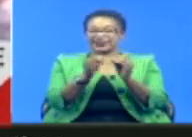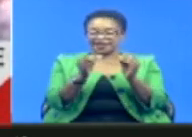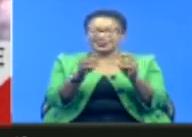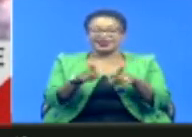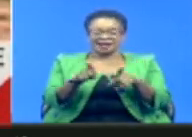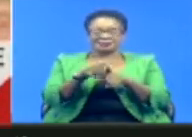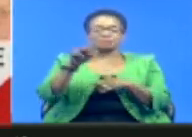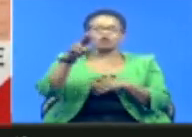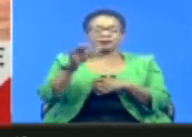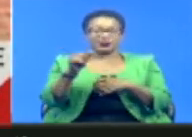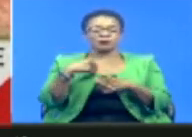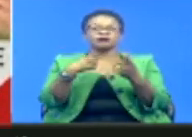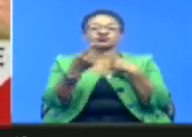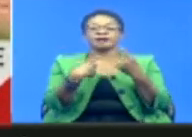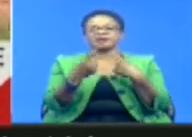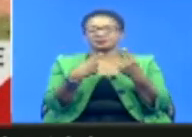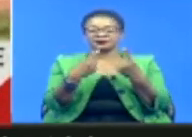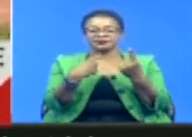addressing the crowd.